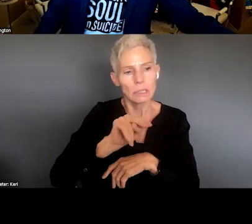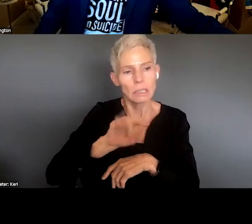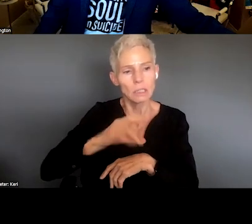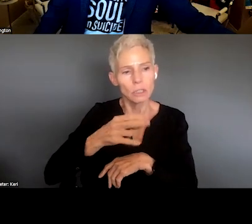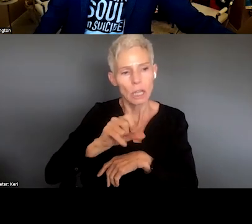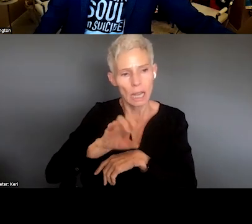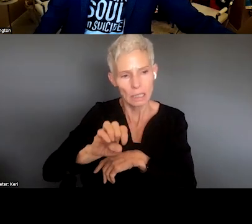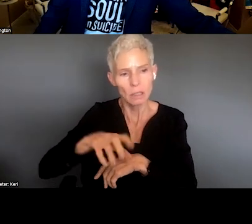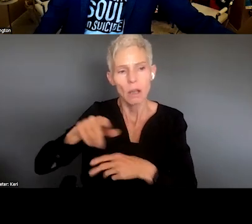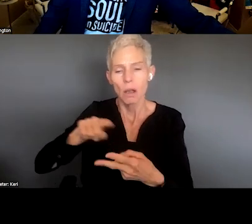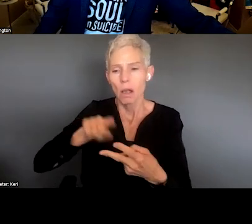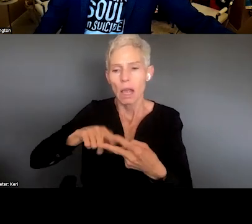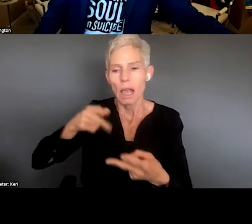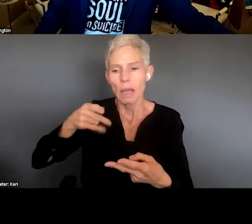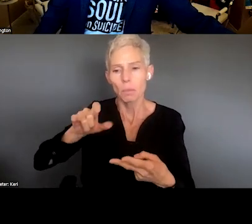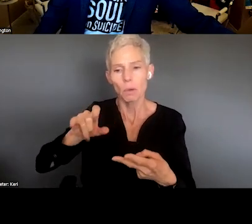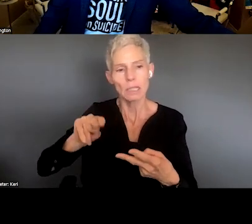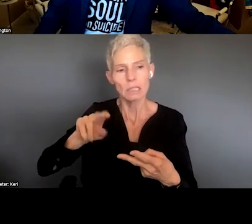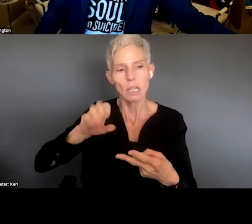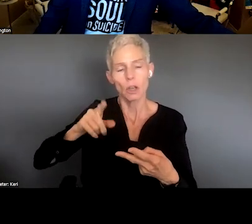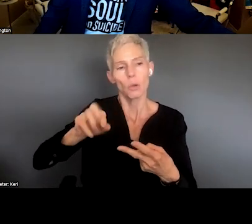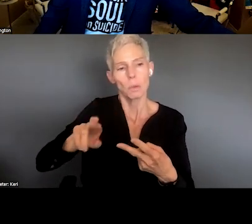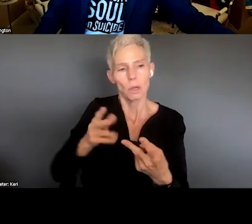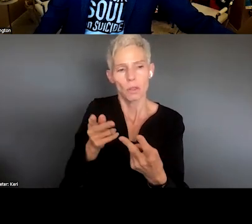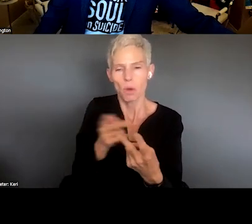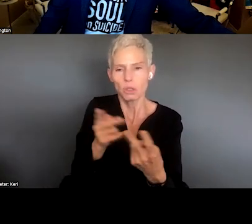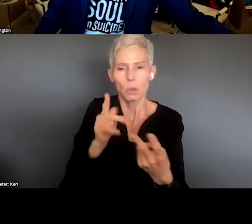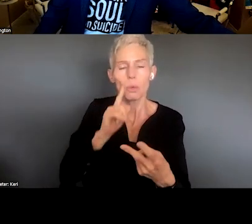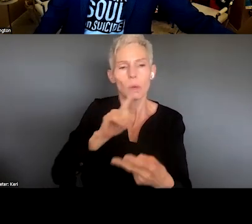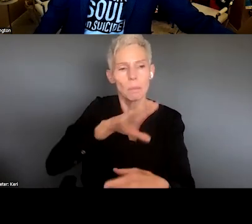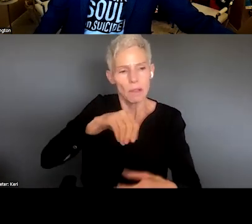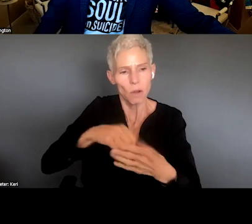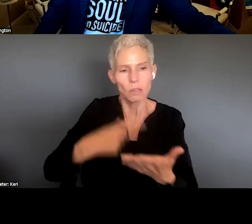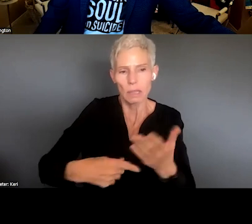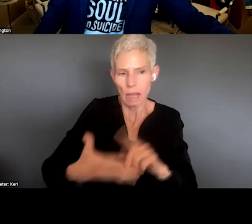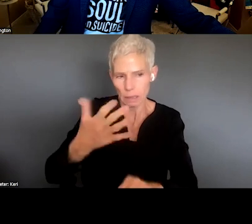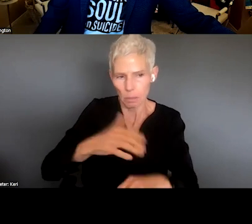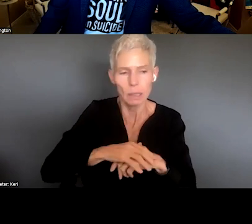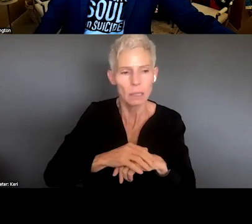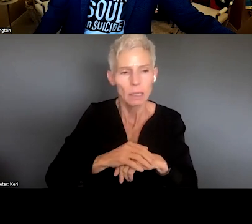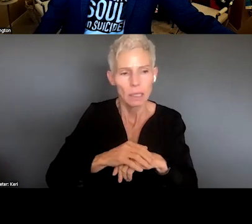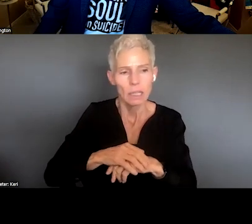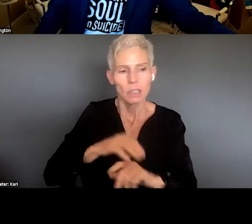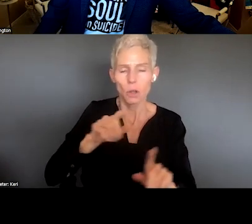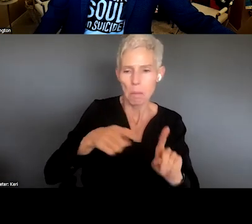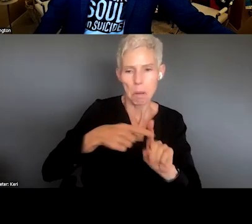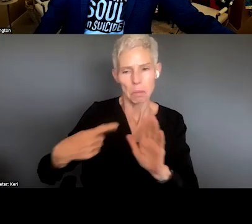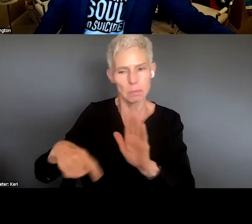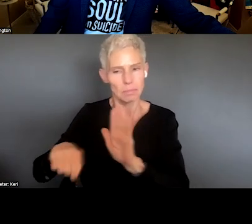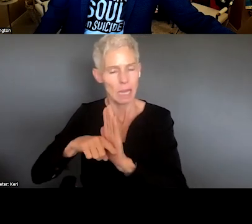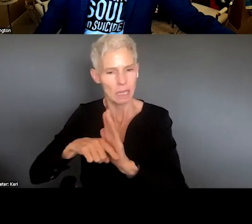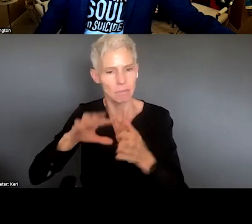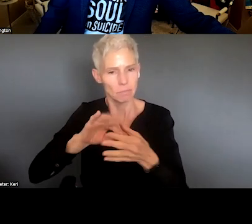with Matthew Goldman on the amazing SAMHSA survey around mobile crisis last year, will take the negative on that. So we're really excited about